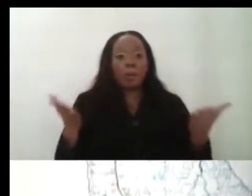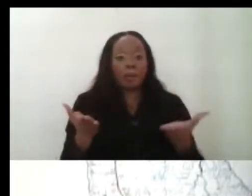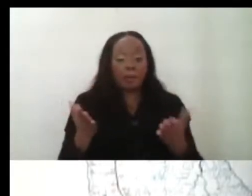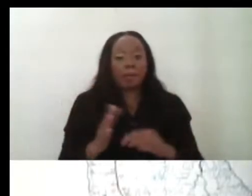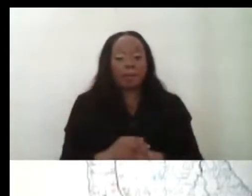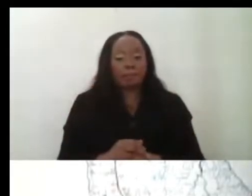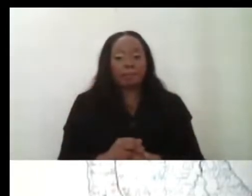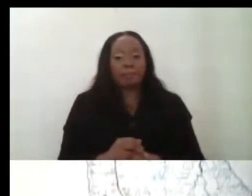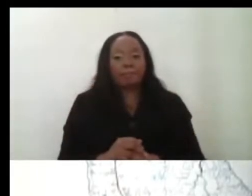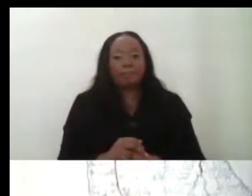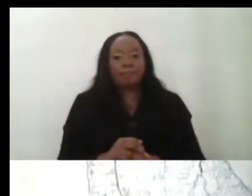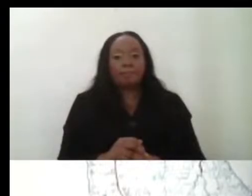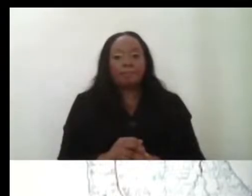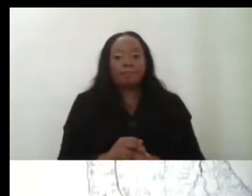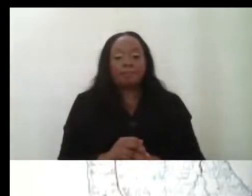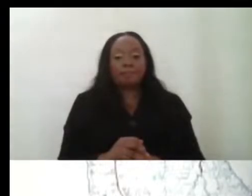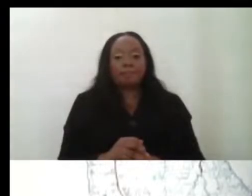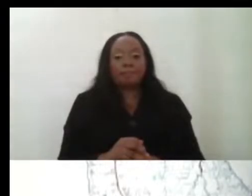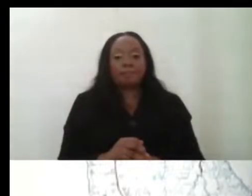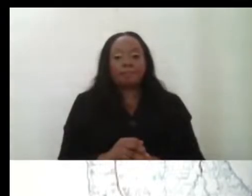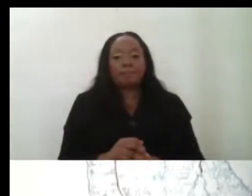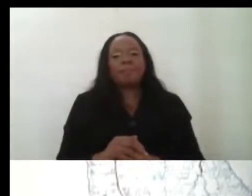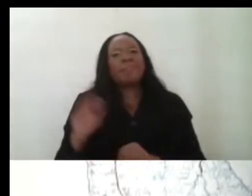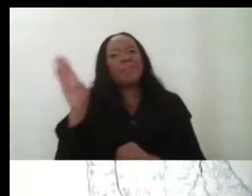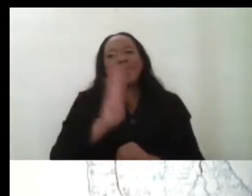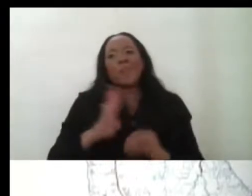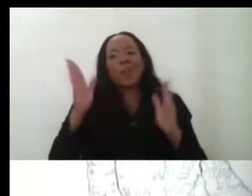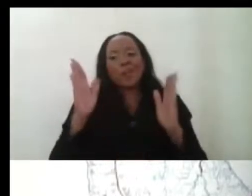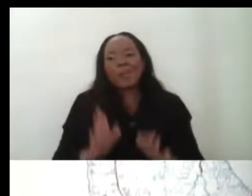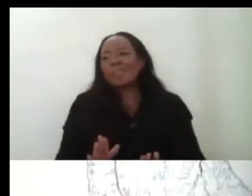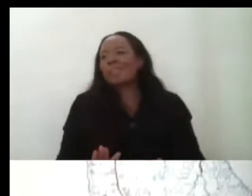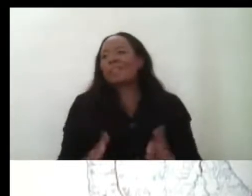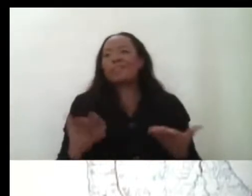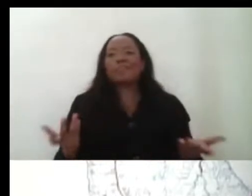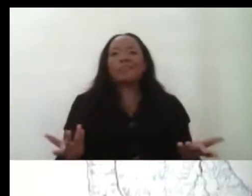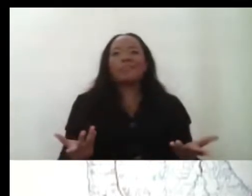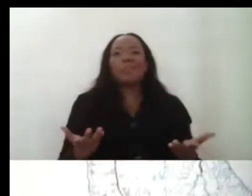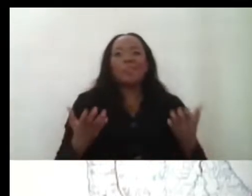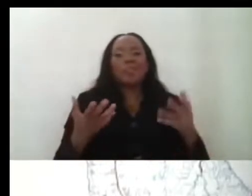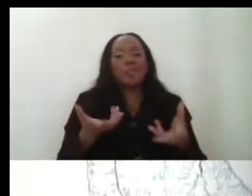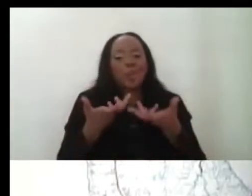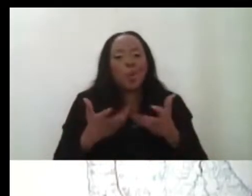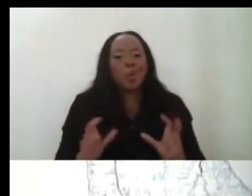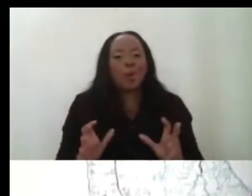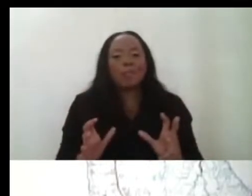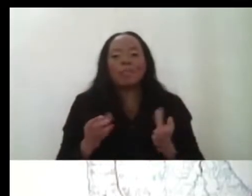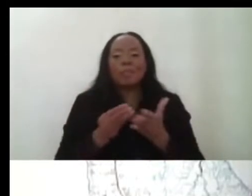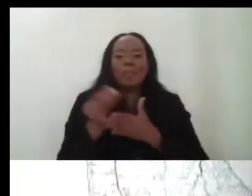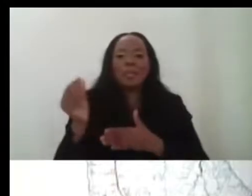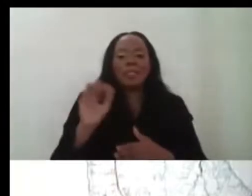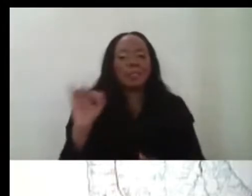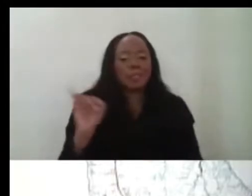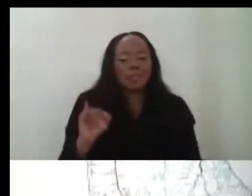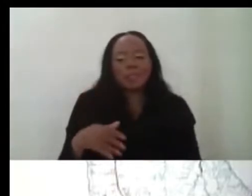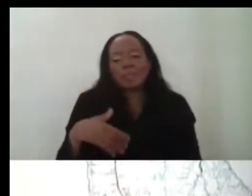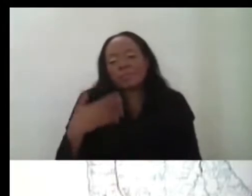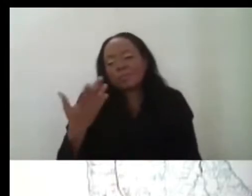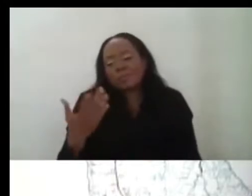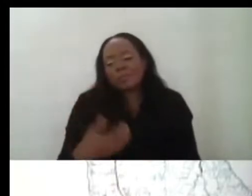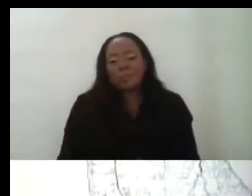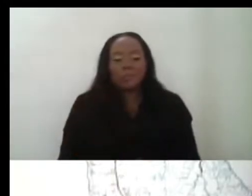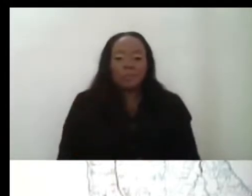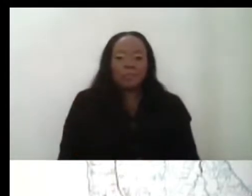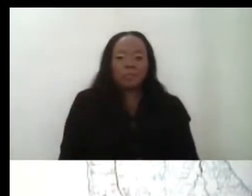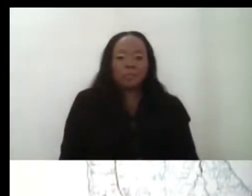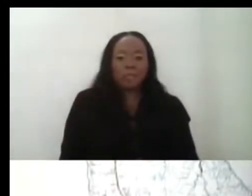appear to not want to insure their properties. And there will be some who, because